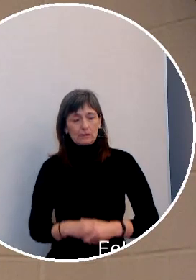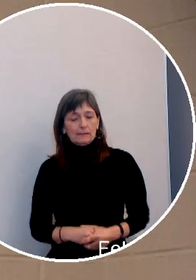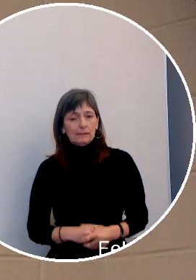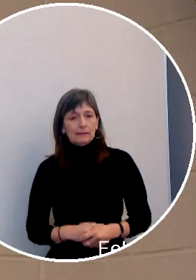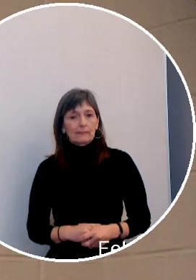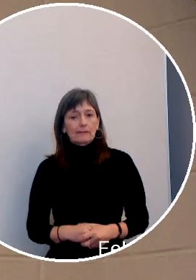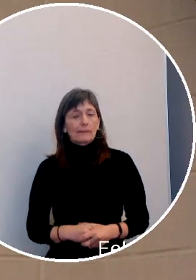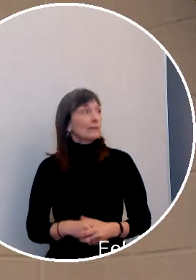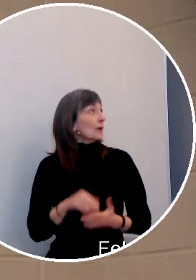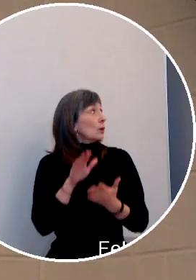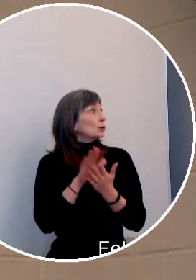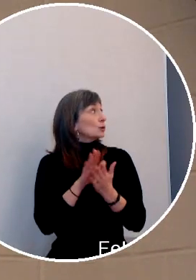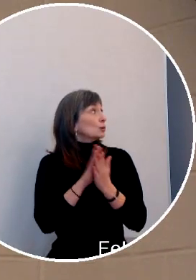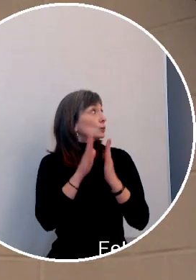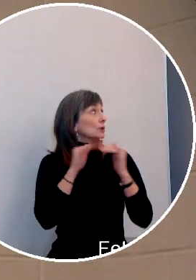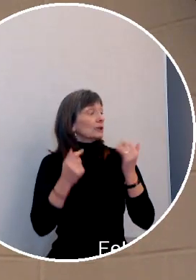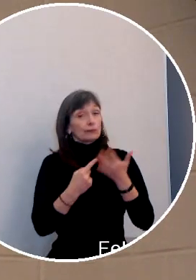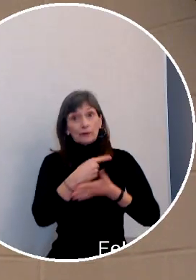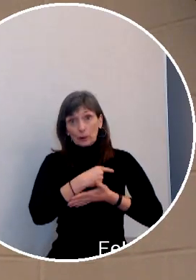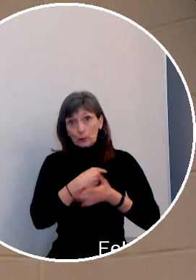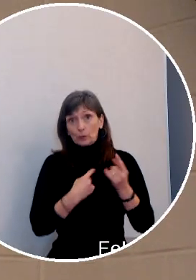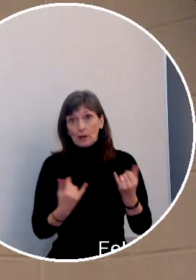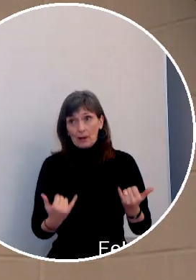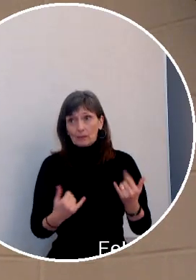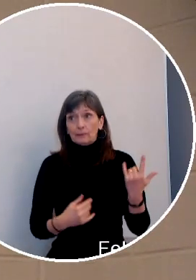So, school system reviews.